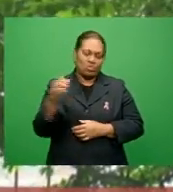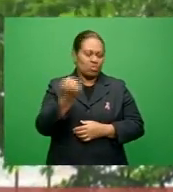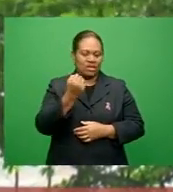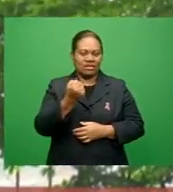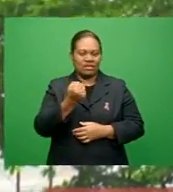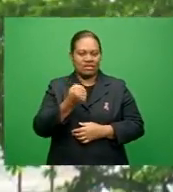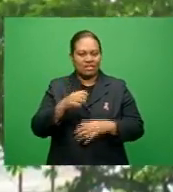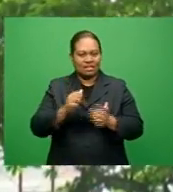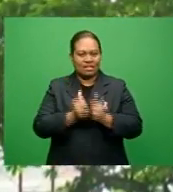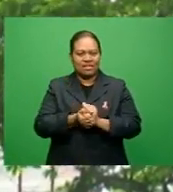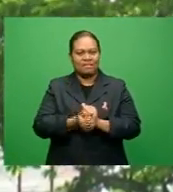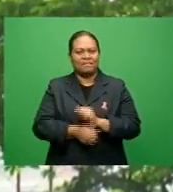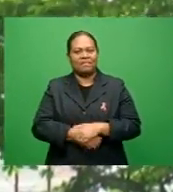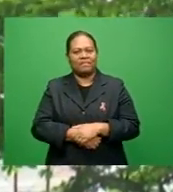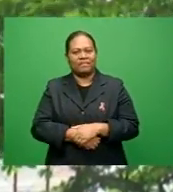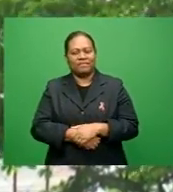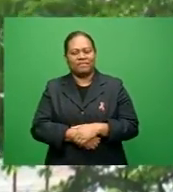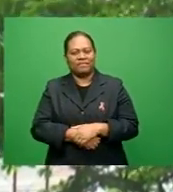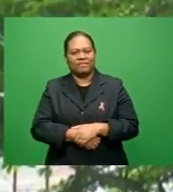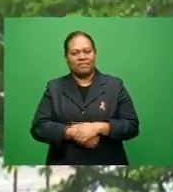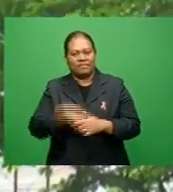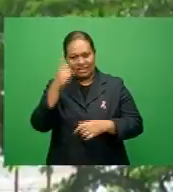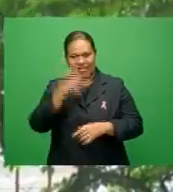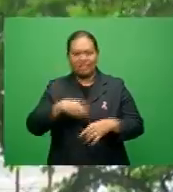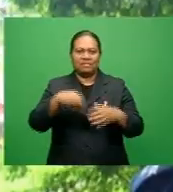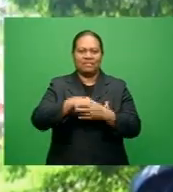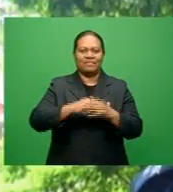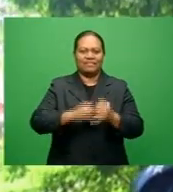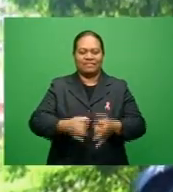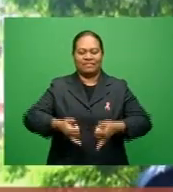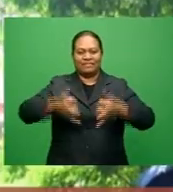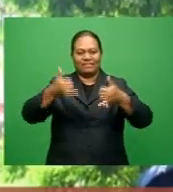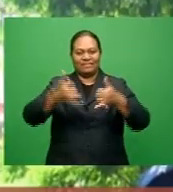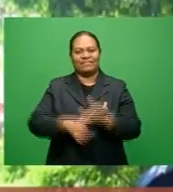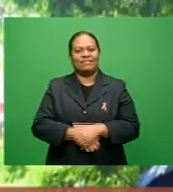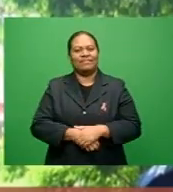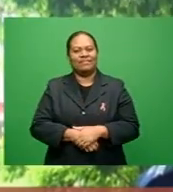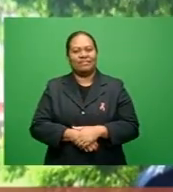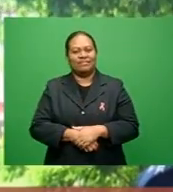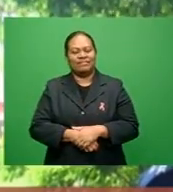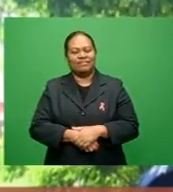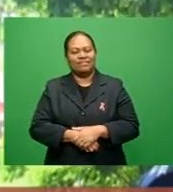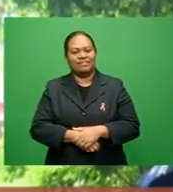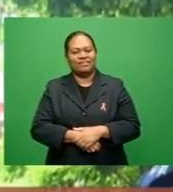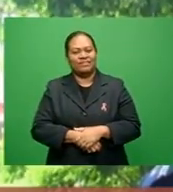matches so that they can come to the Skipper Cup.